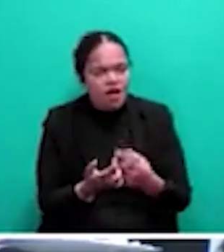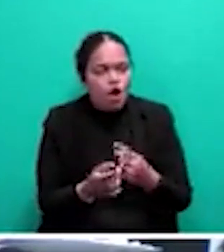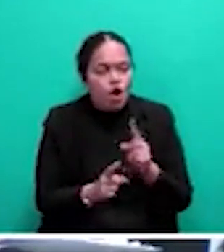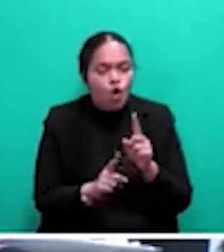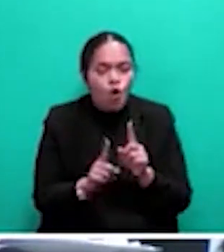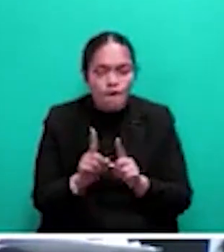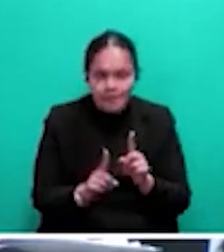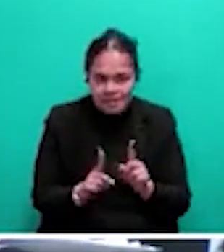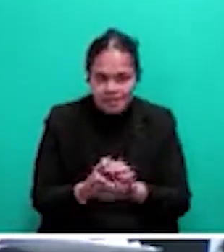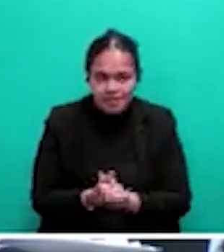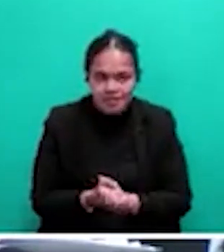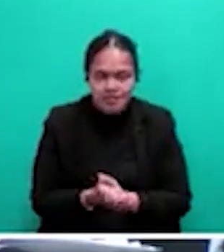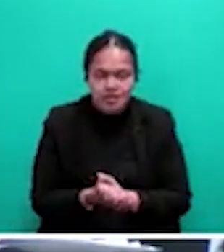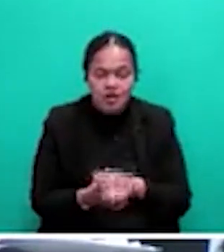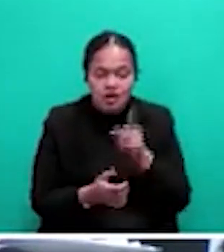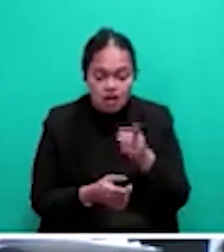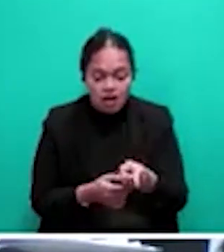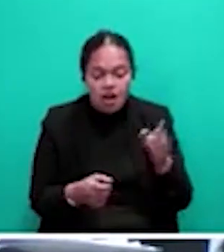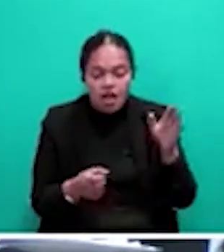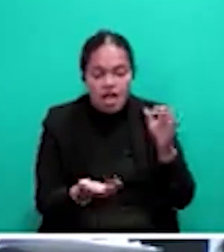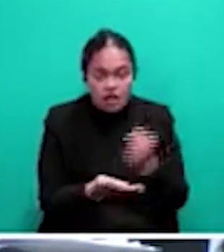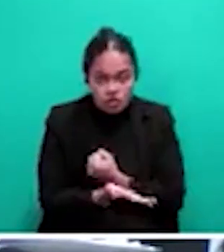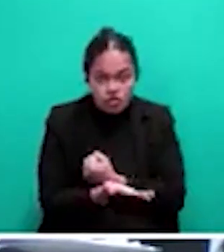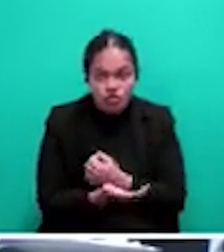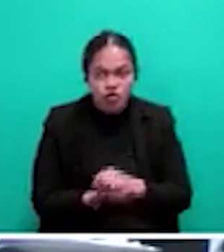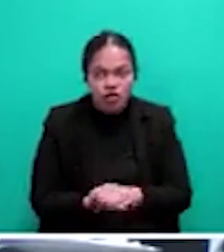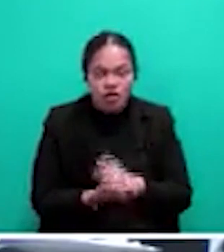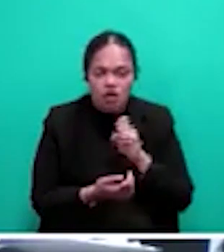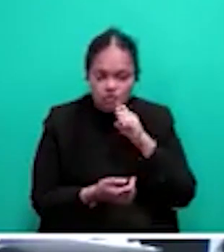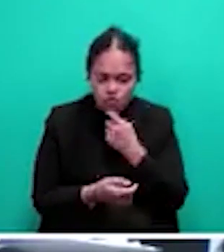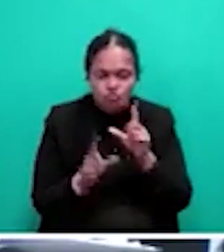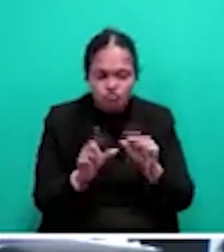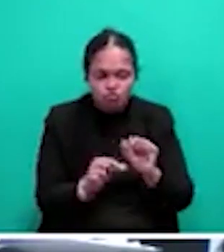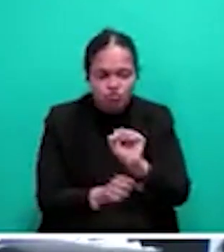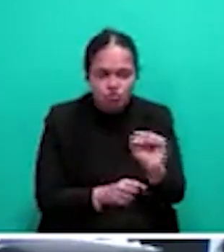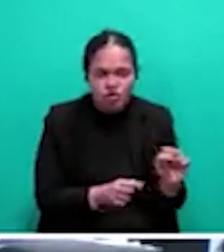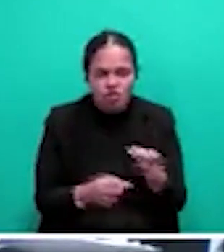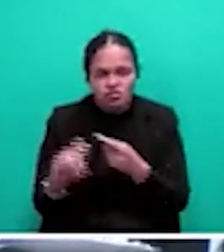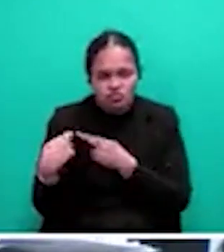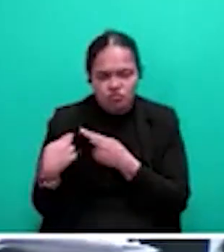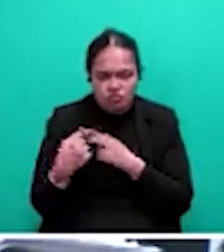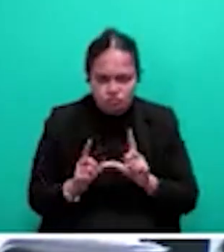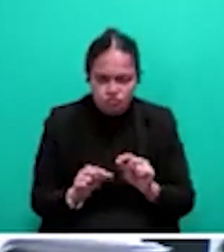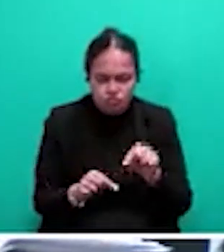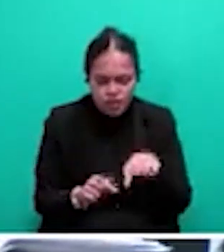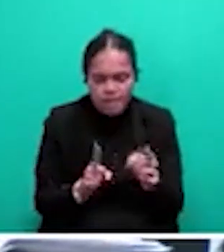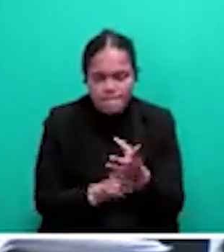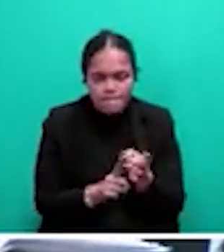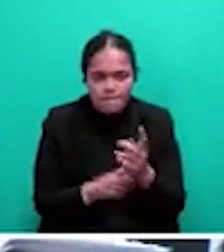This was to ensure that they too had a part to play in this important